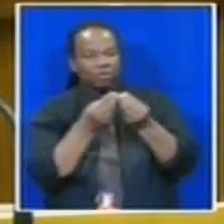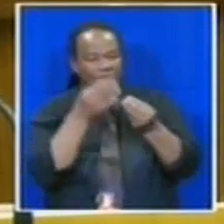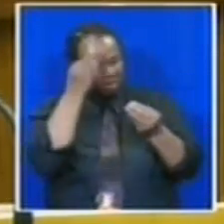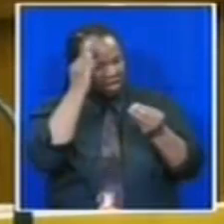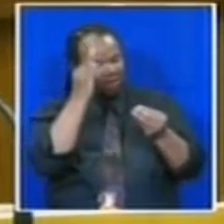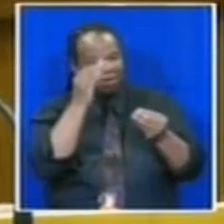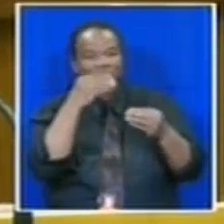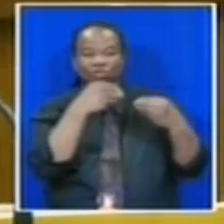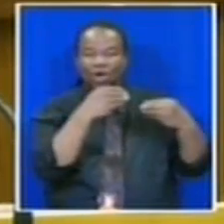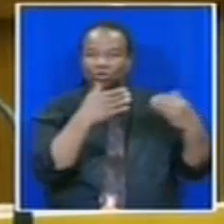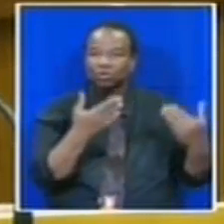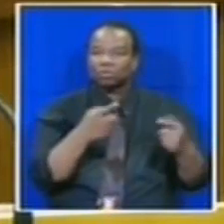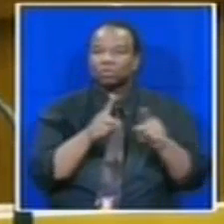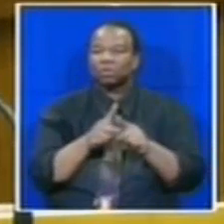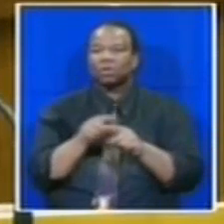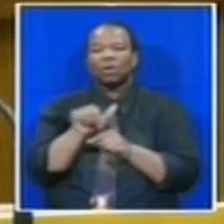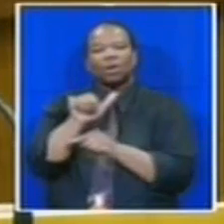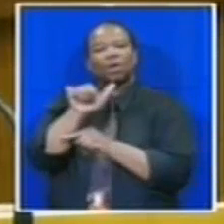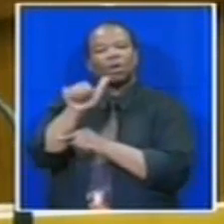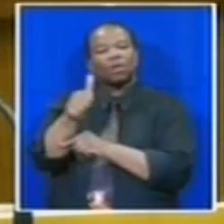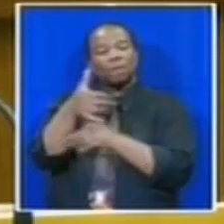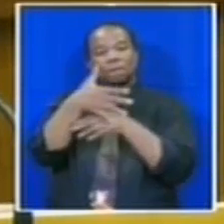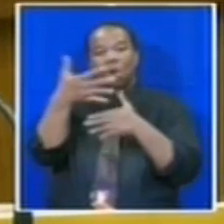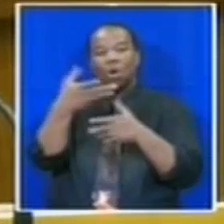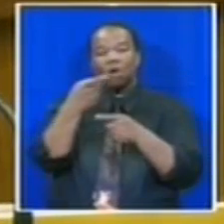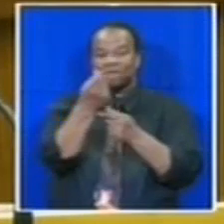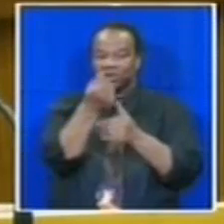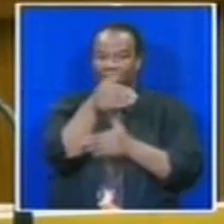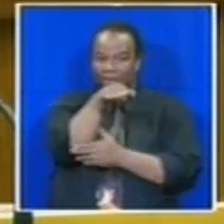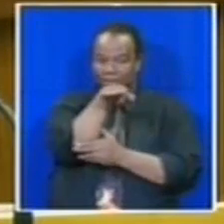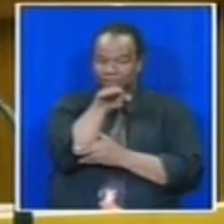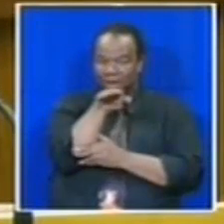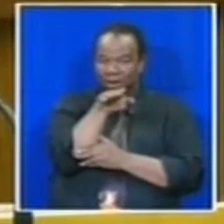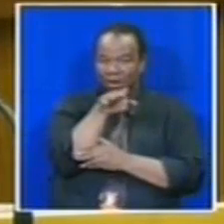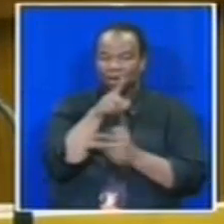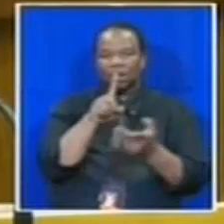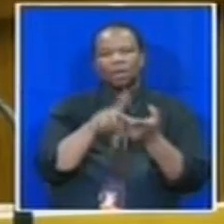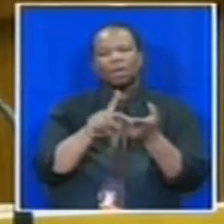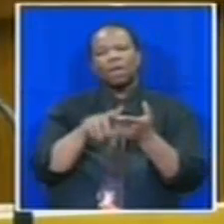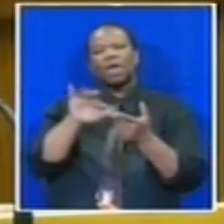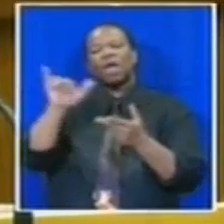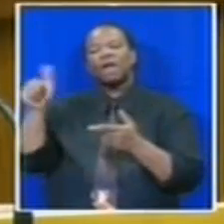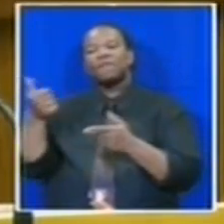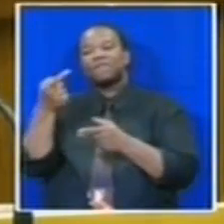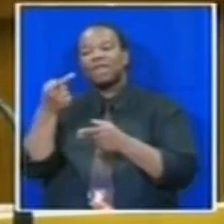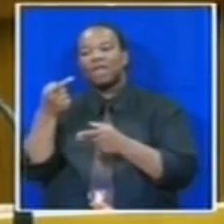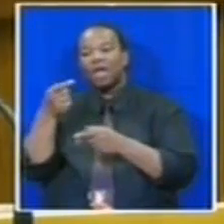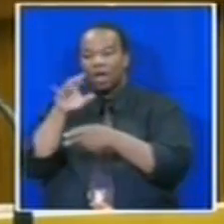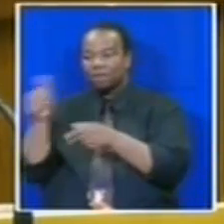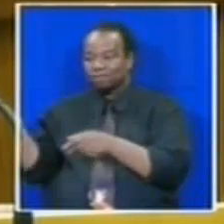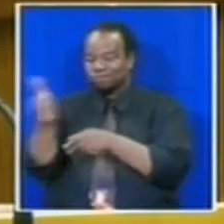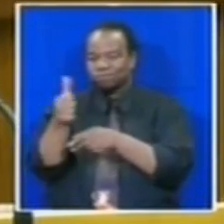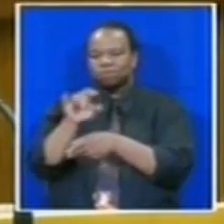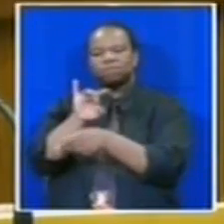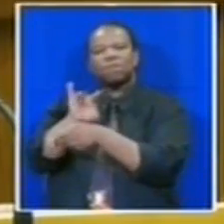These include the merger of the housing development finance institutions, the appointment of transaction advisors on restructuring of the